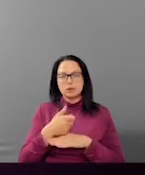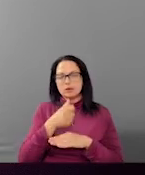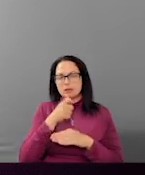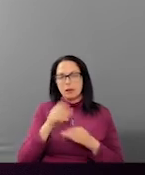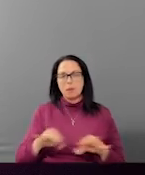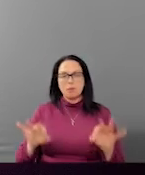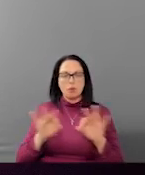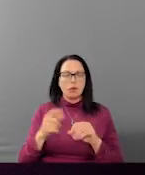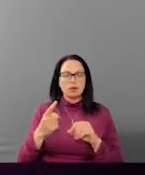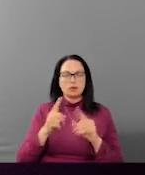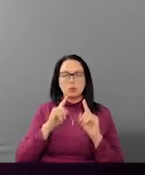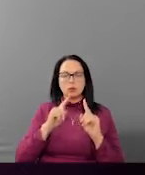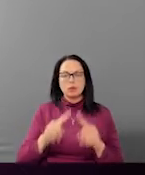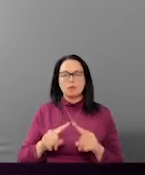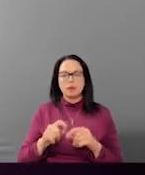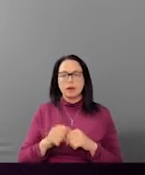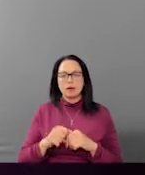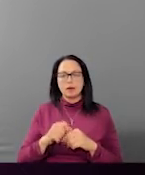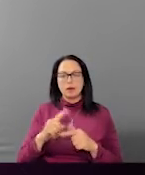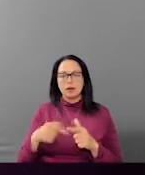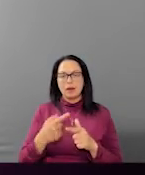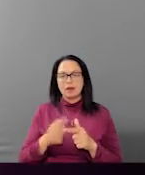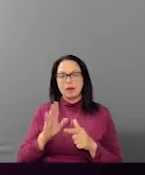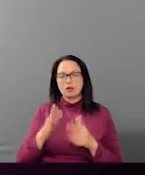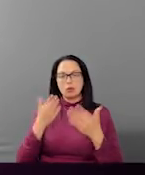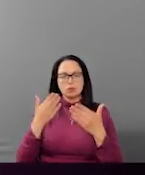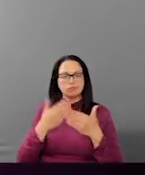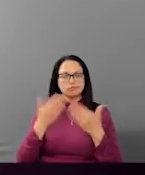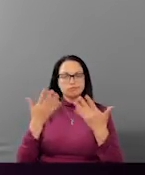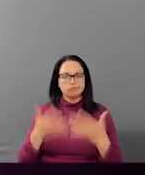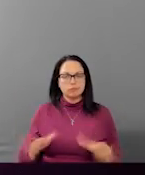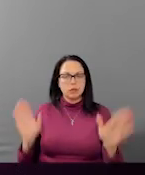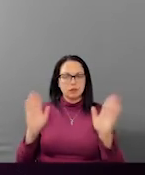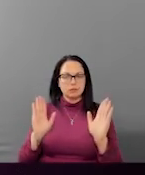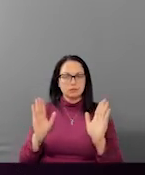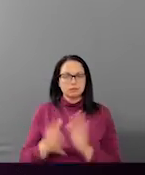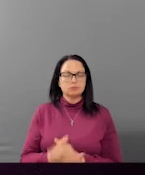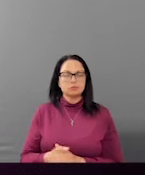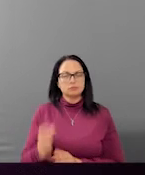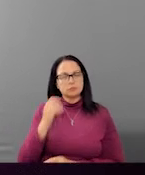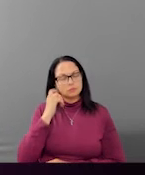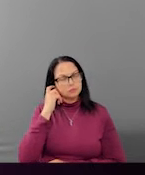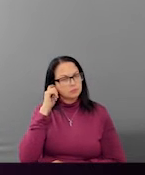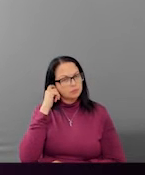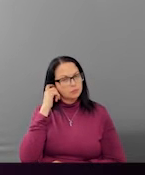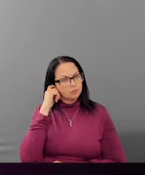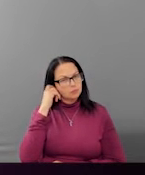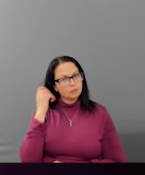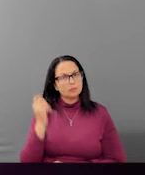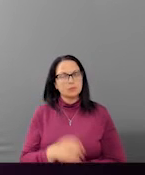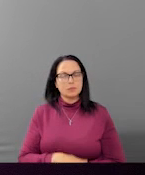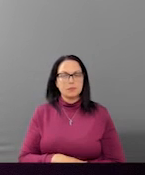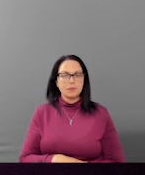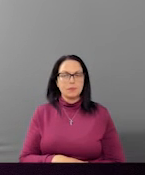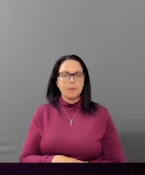one command to deploy it, and then you're done. Where are my slides?